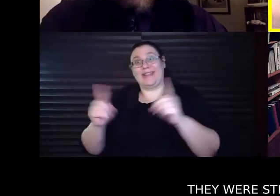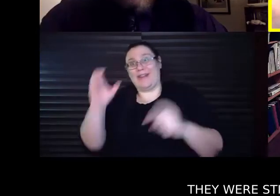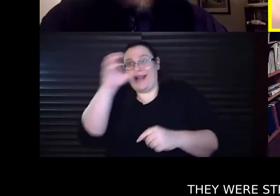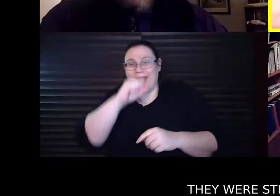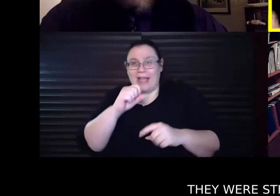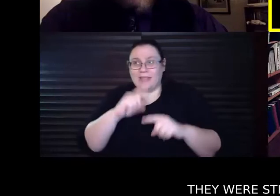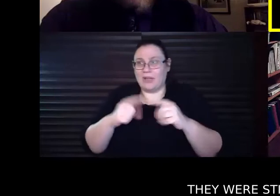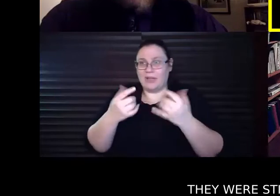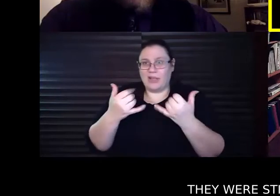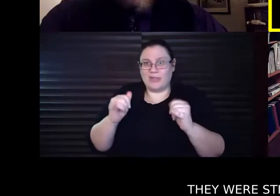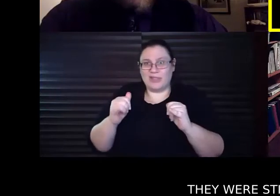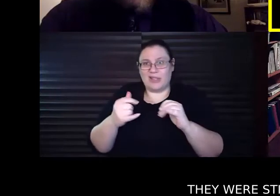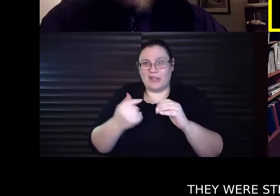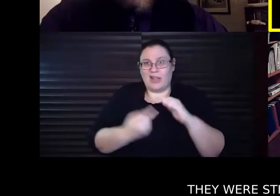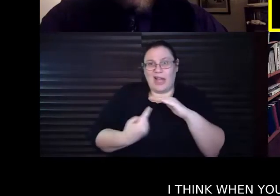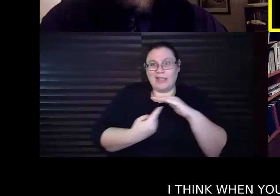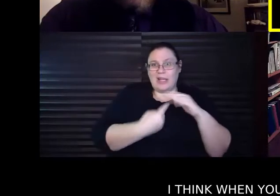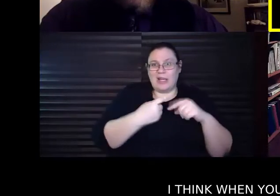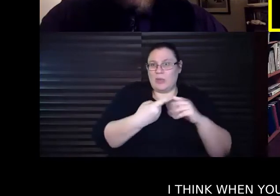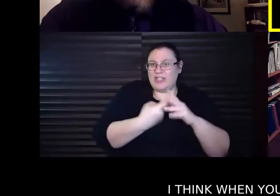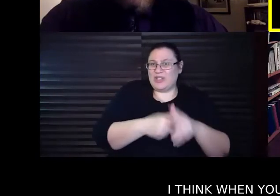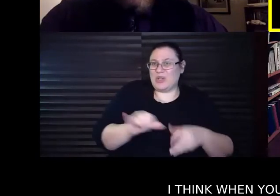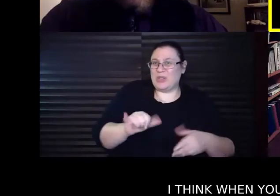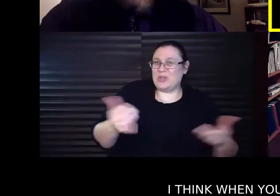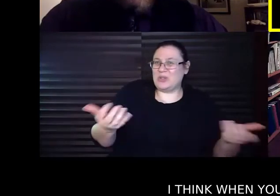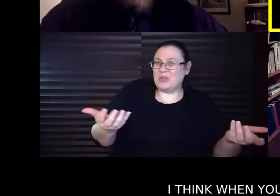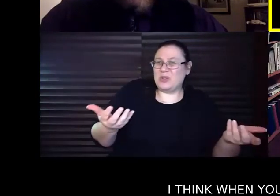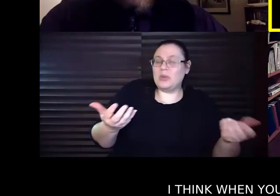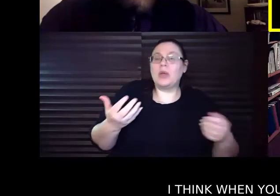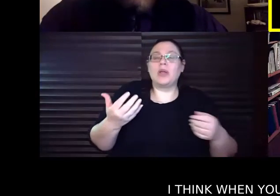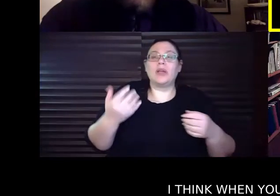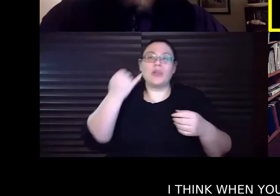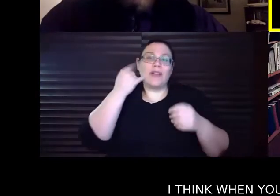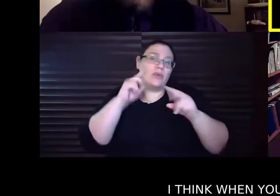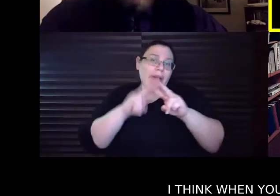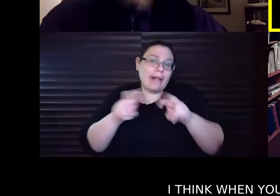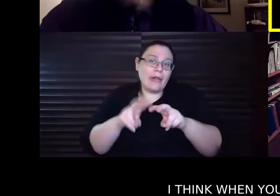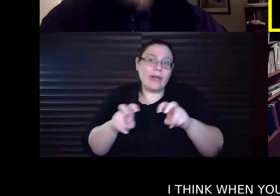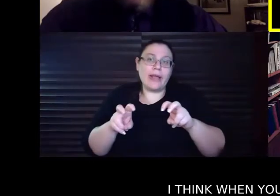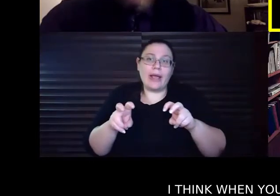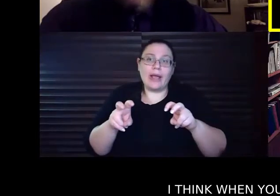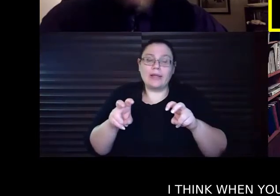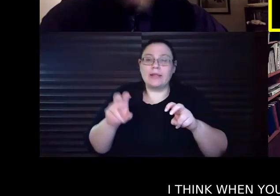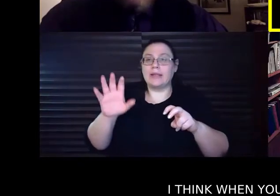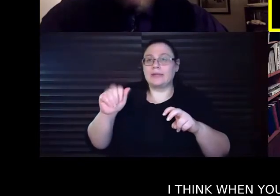of isolated when the thing started. I think when you look at sort of the catalyst